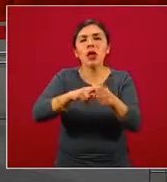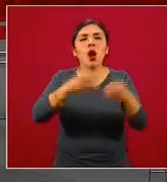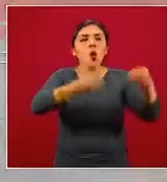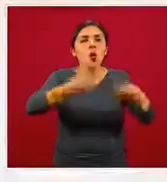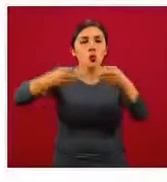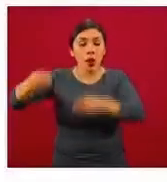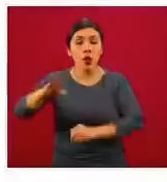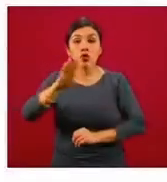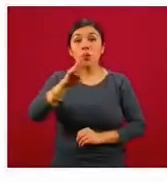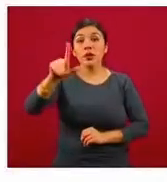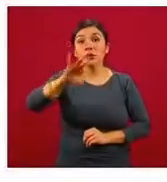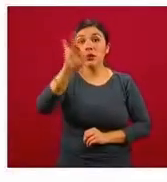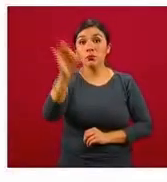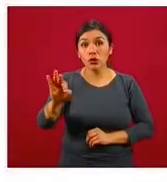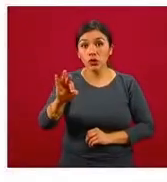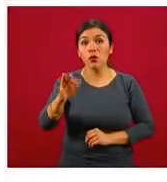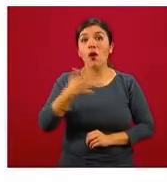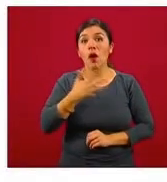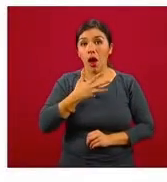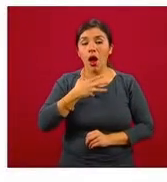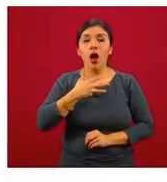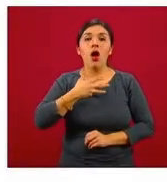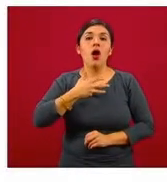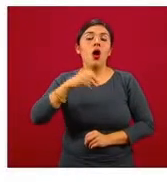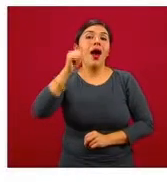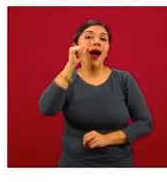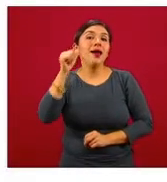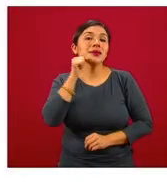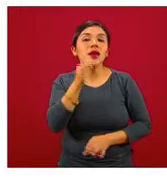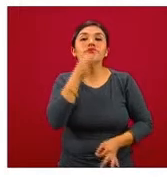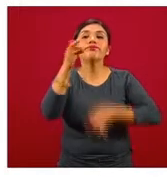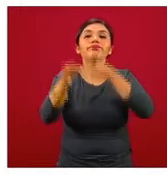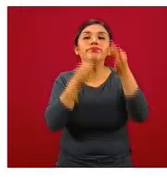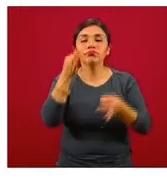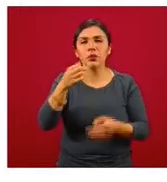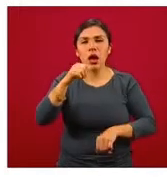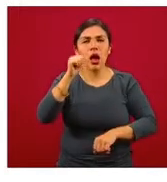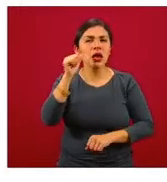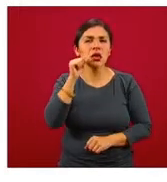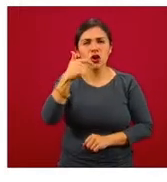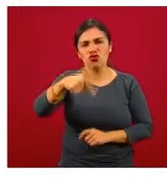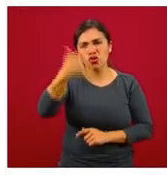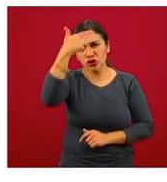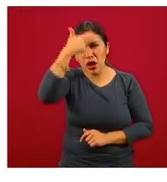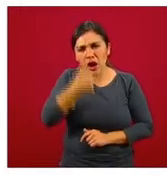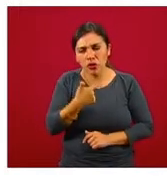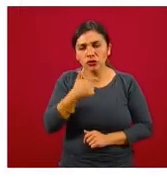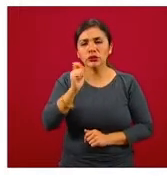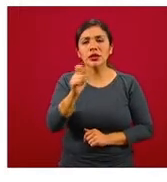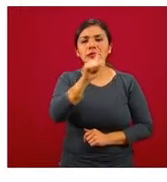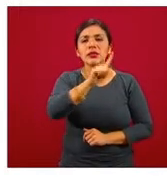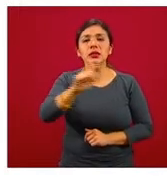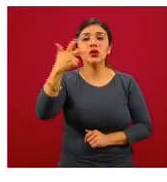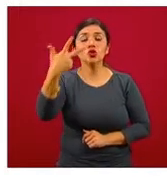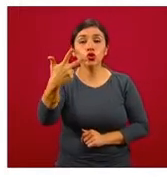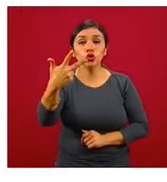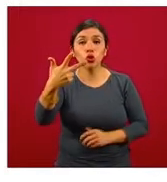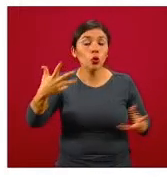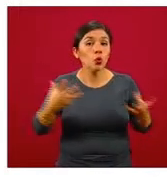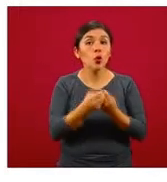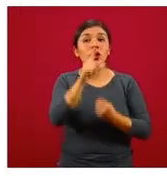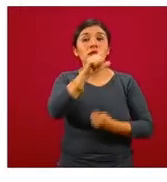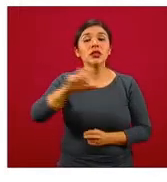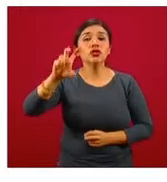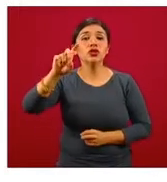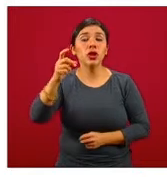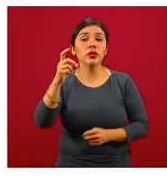97% hospitals. la tasa de 97% notificación con is the corte al día de notification rate ayer a la for medianoche, hospitals. That cutoff 708 de time 740 was midnight hospitales